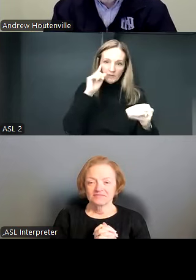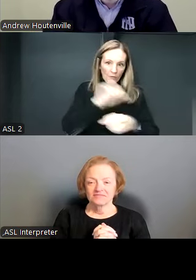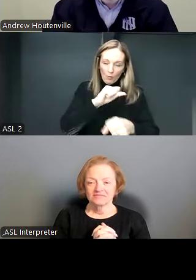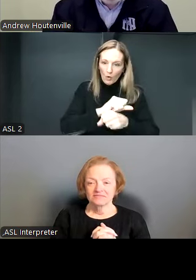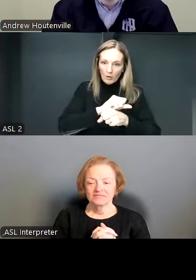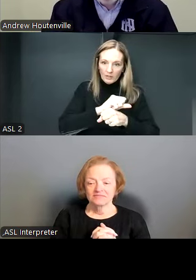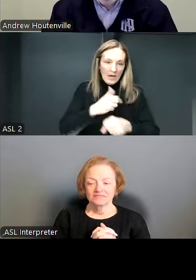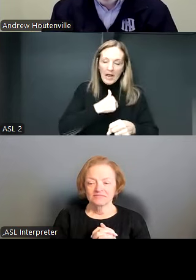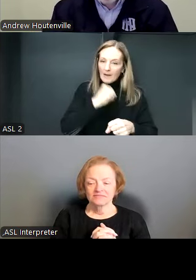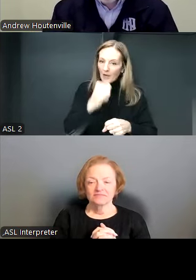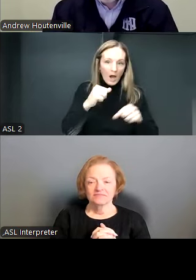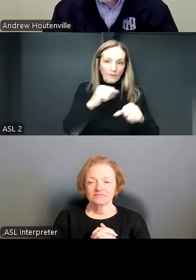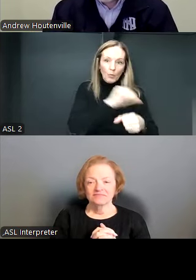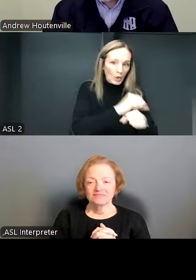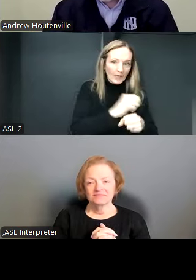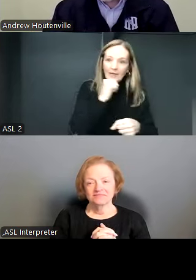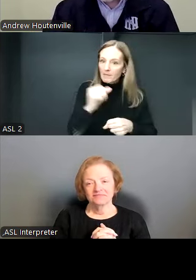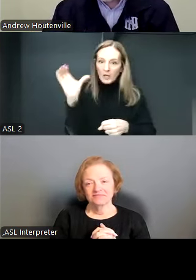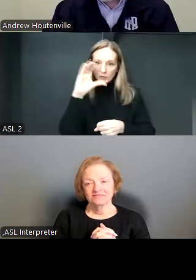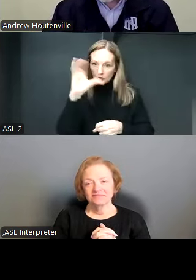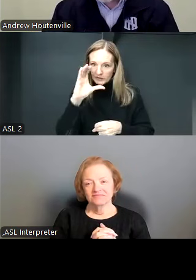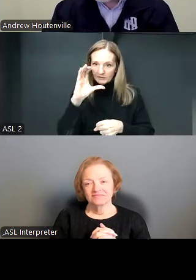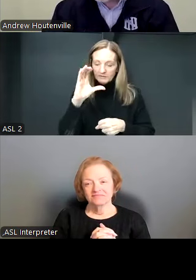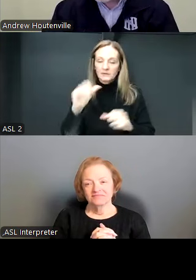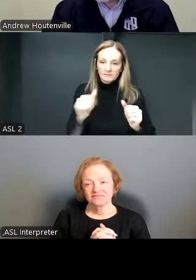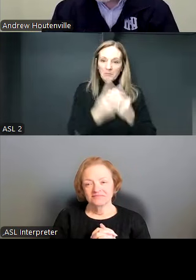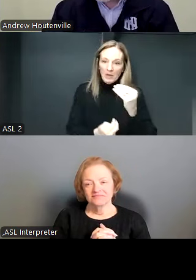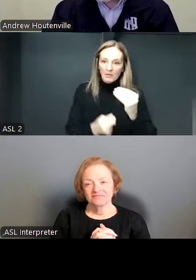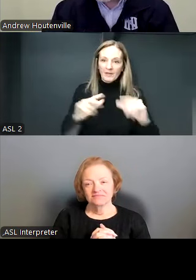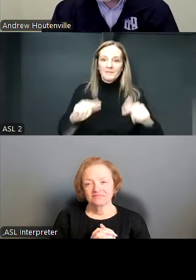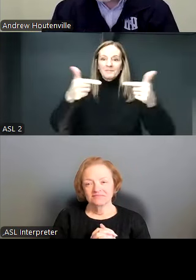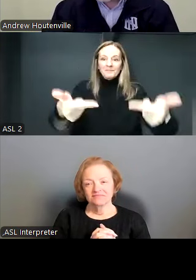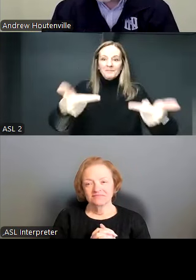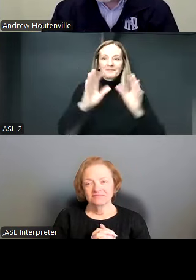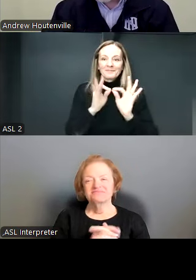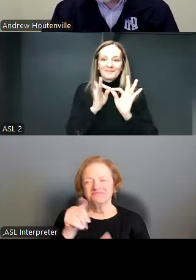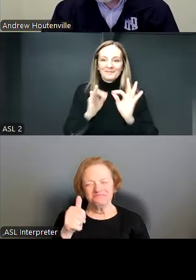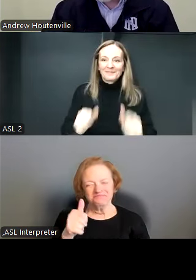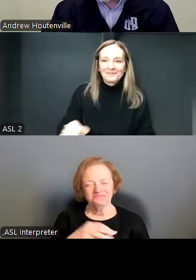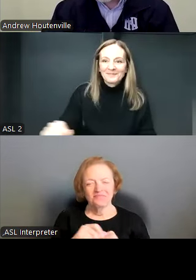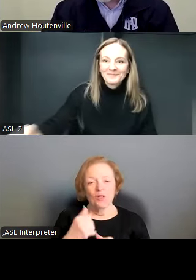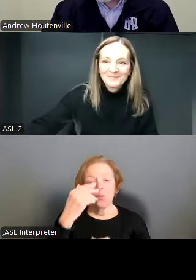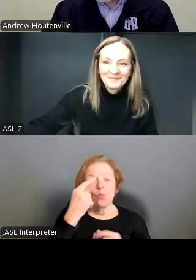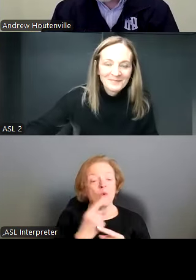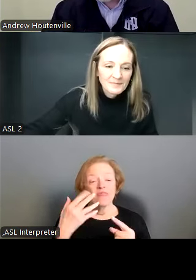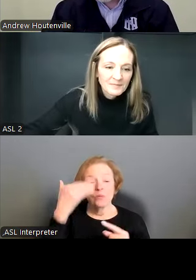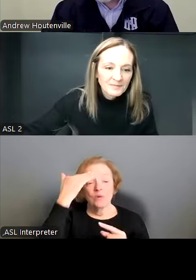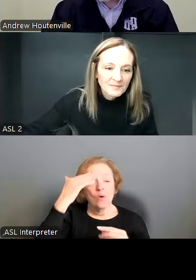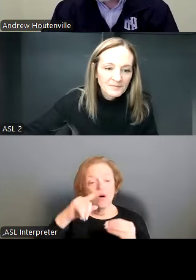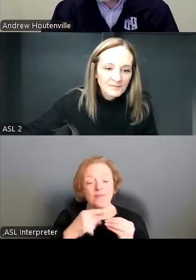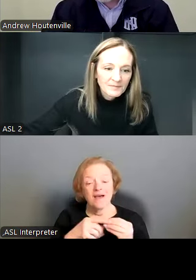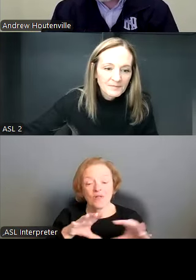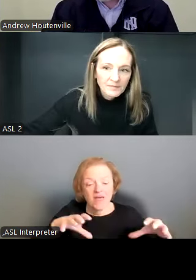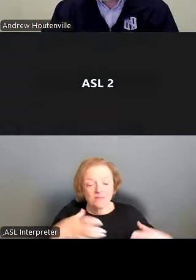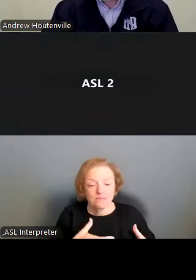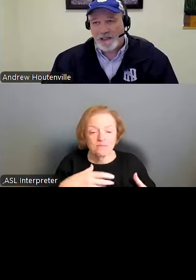not working. I'm not actively looking for work. And one thing we know about the population with disabilities is that they're about